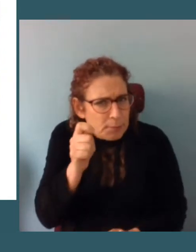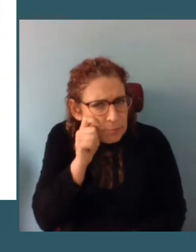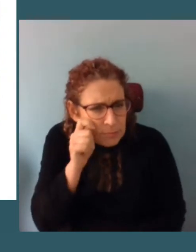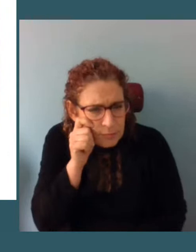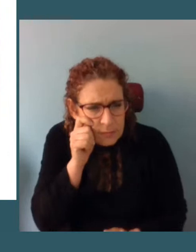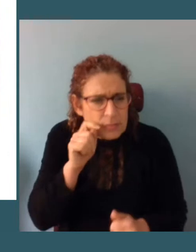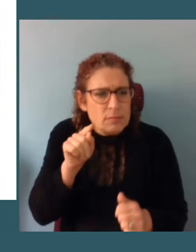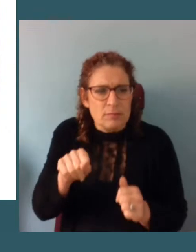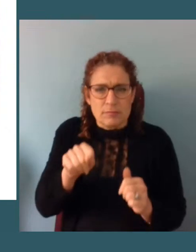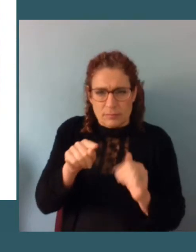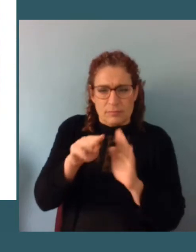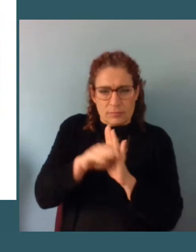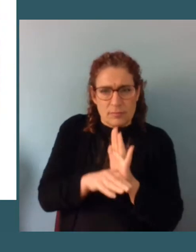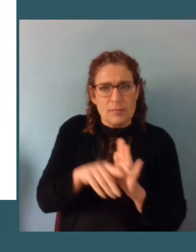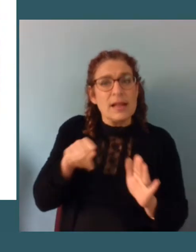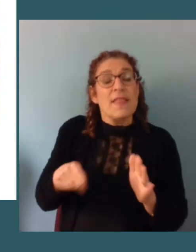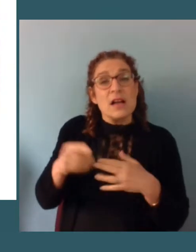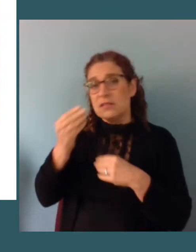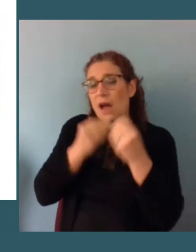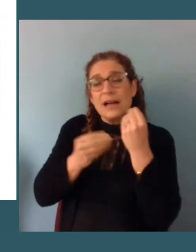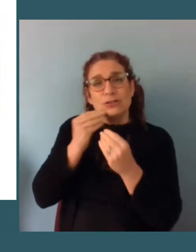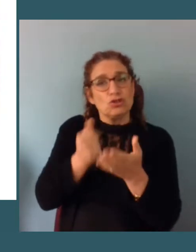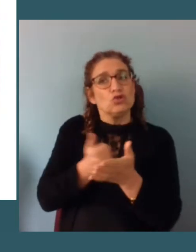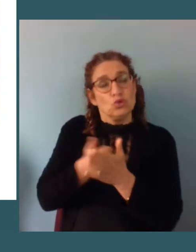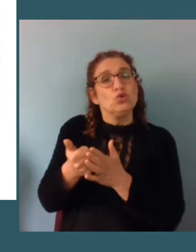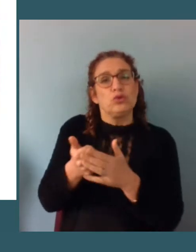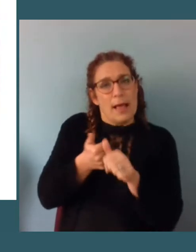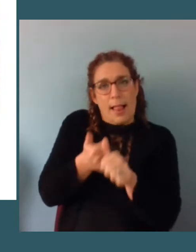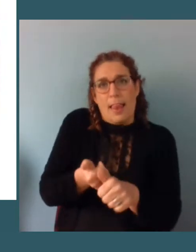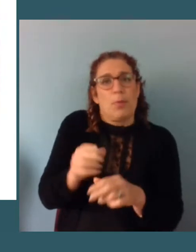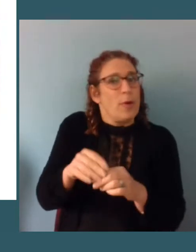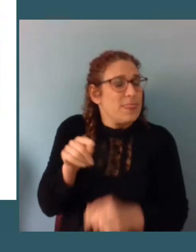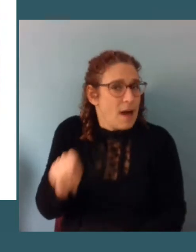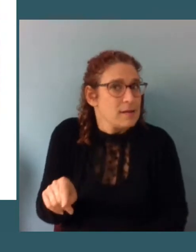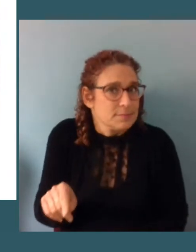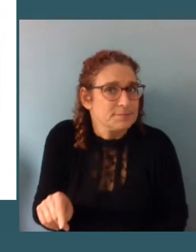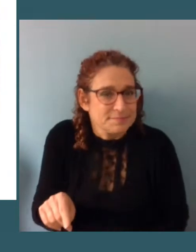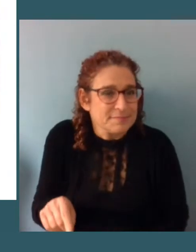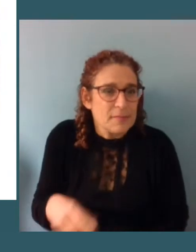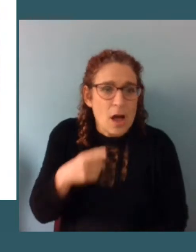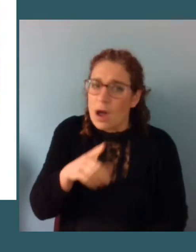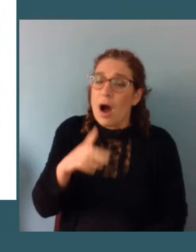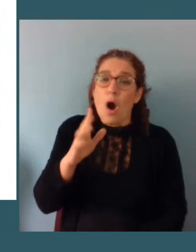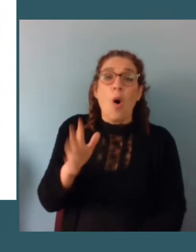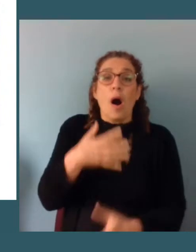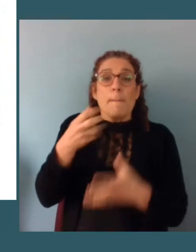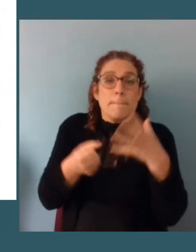conditions that dietitians often help with. Not all of these milk ladders need to